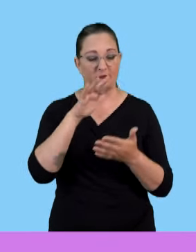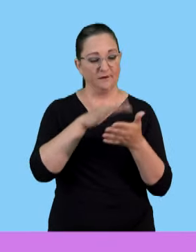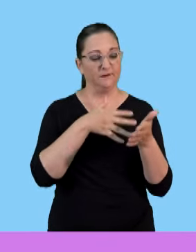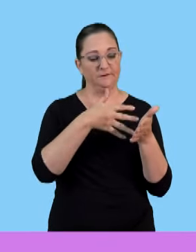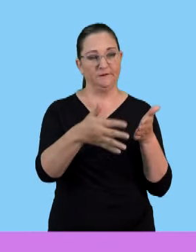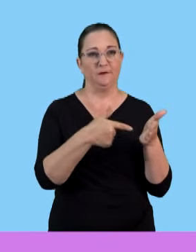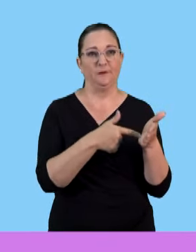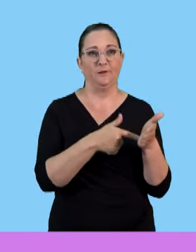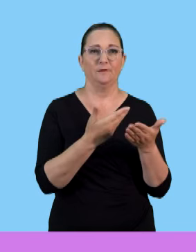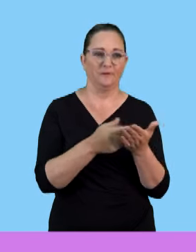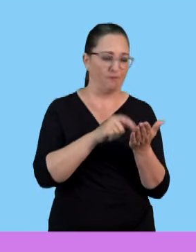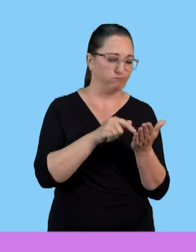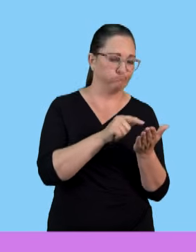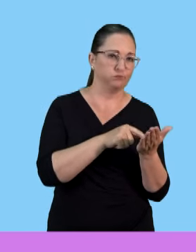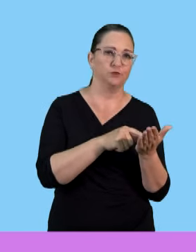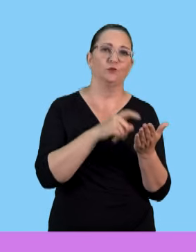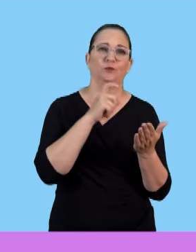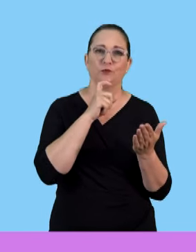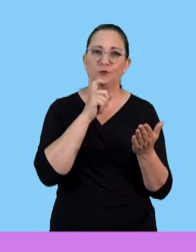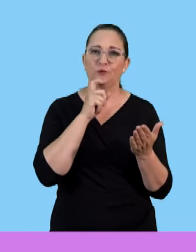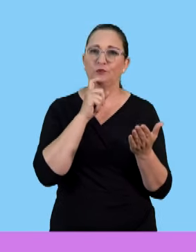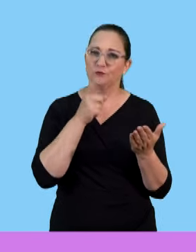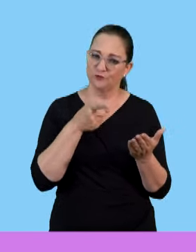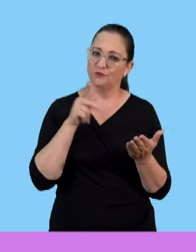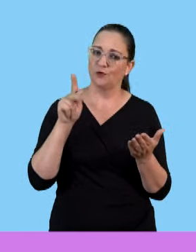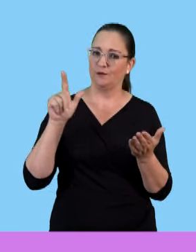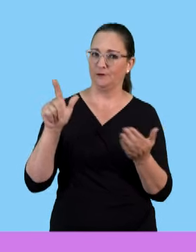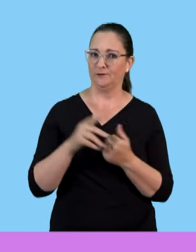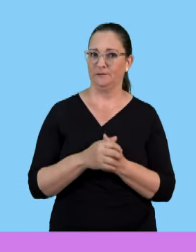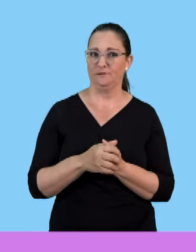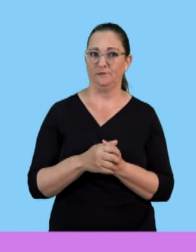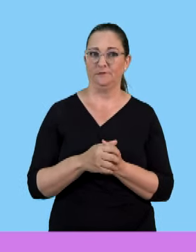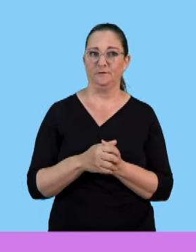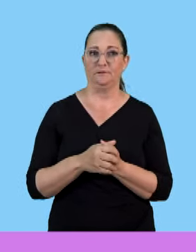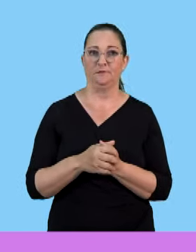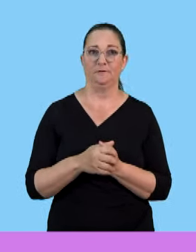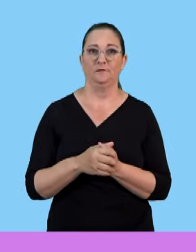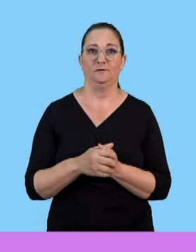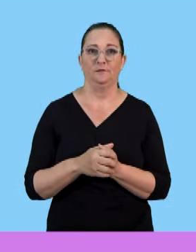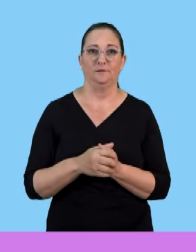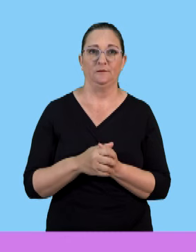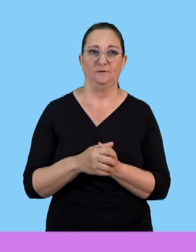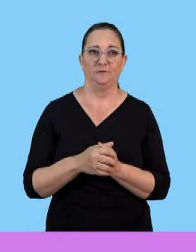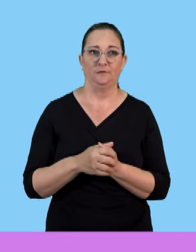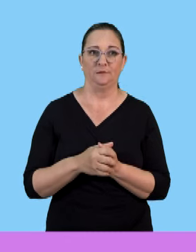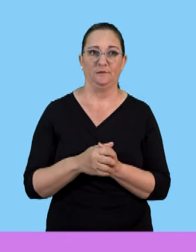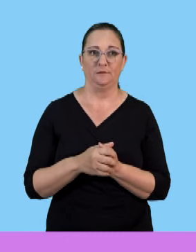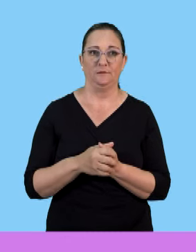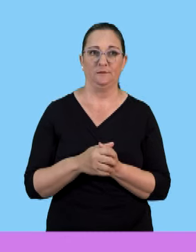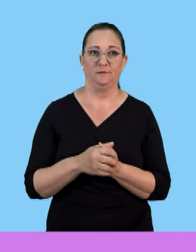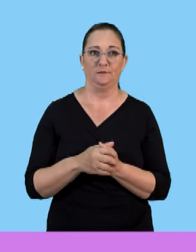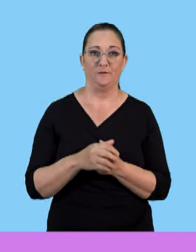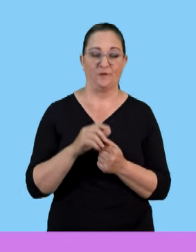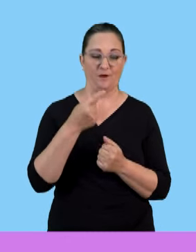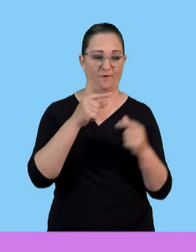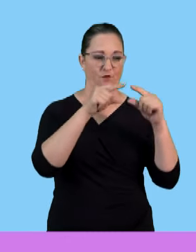our table and calculate the total cost of using those kiloliters. So now, block number one, let me change to black so we